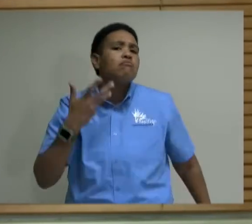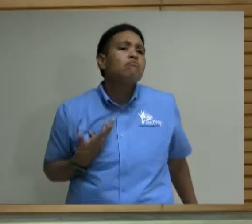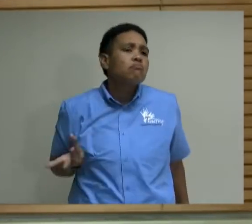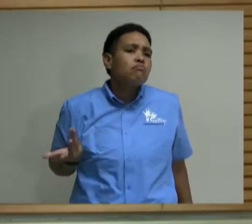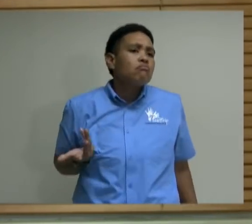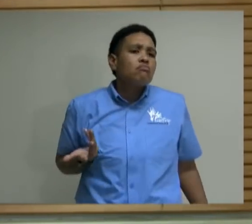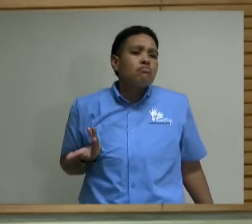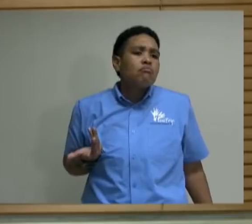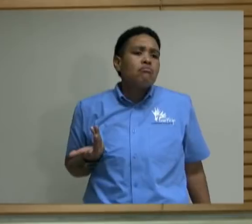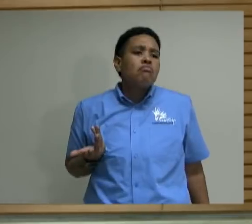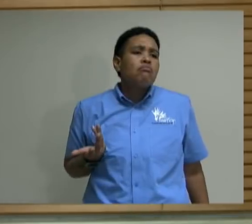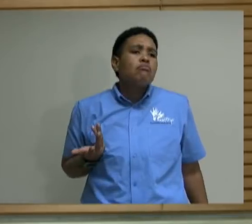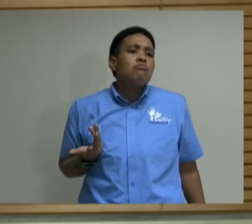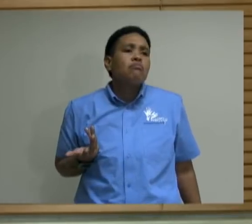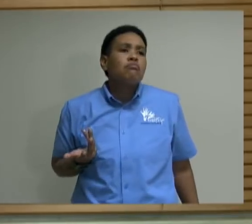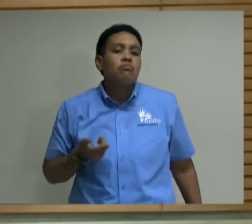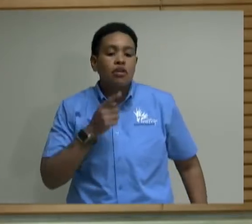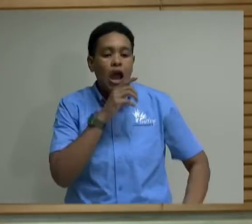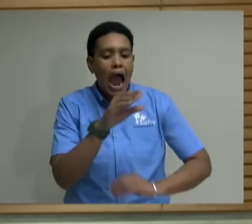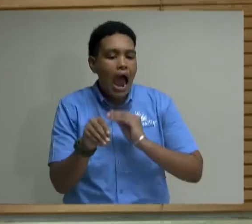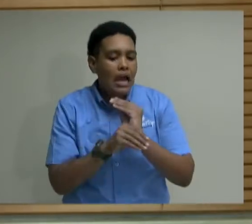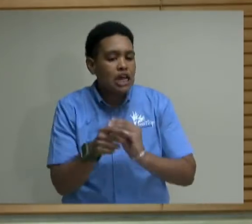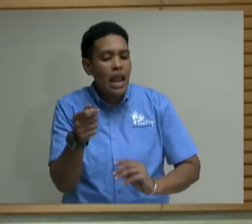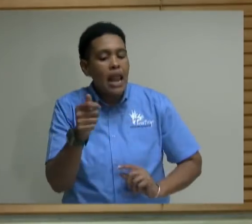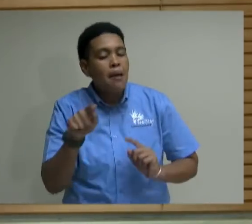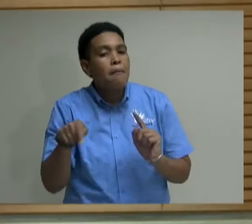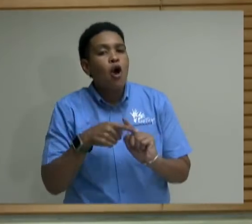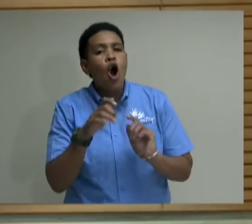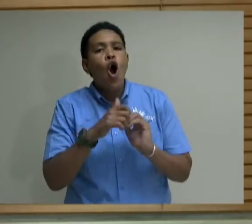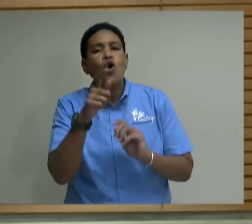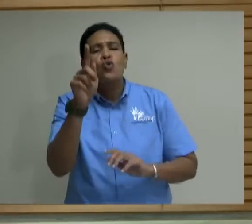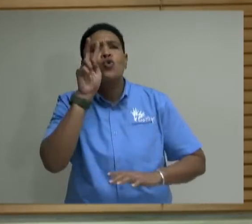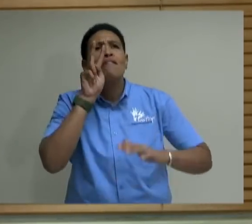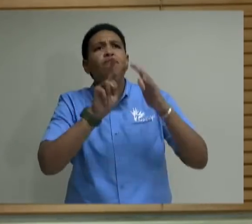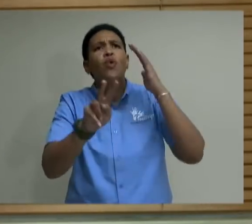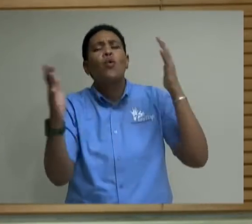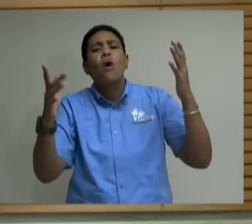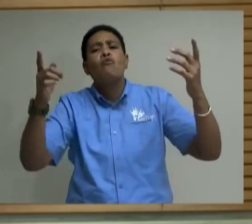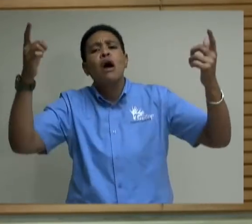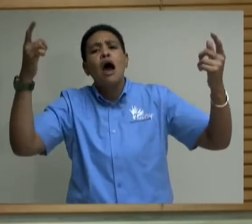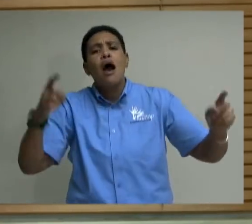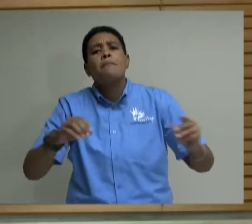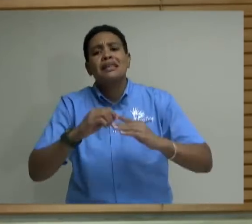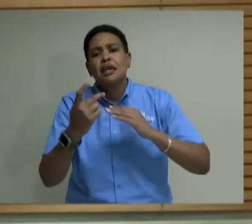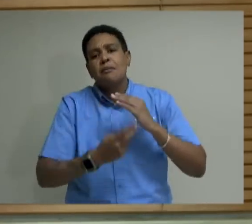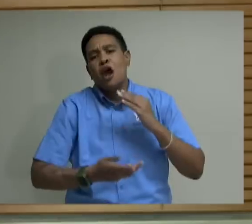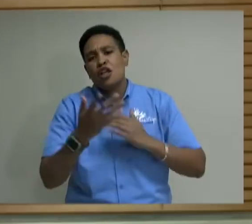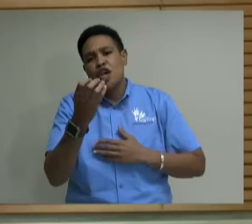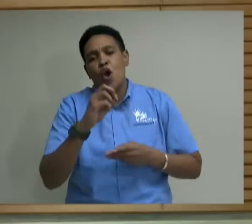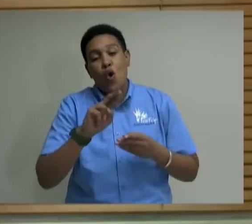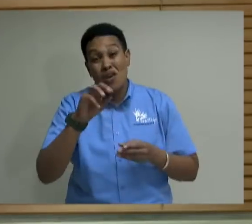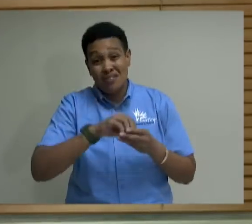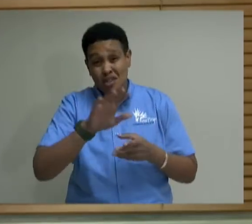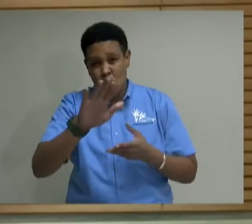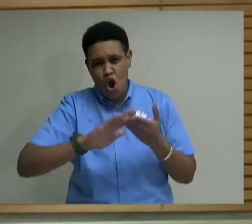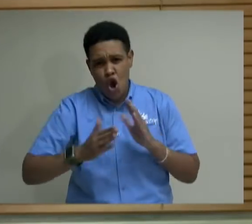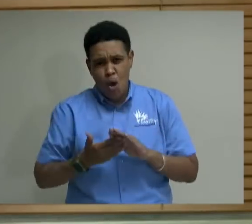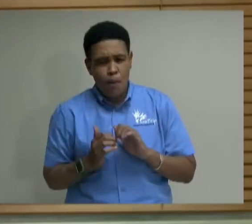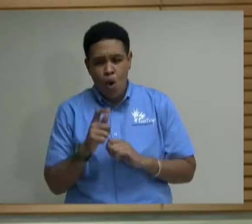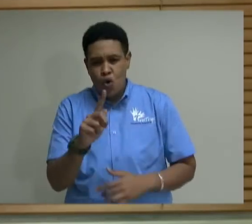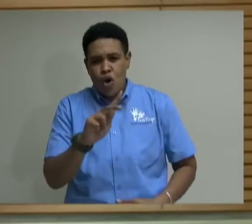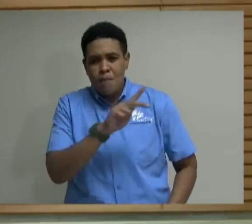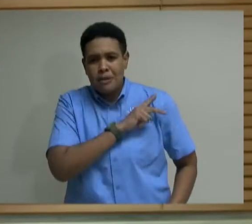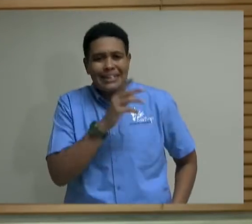firstly, and then a little bit about how you view what transpired in the parish or in your community. How was your